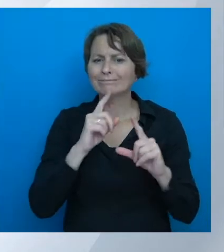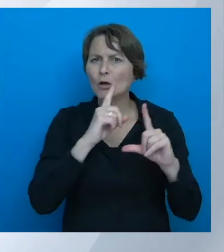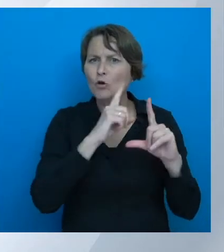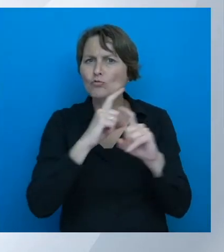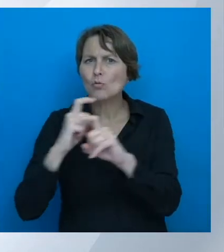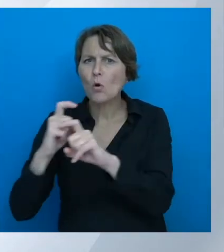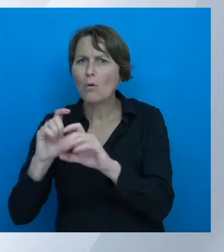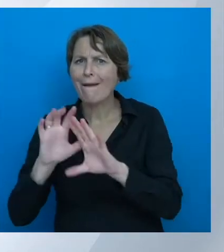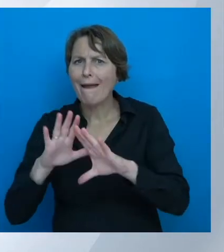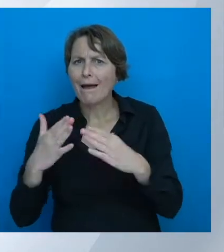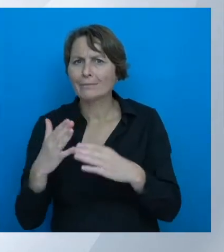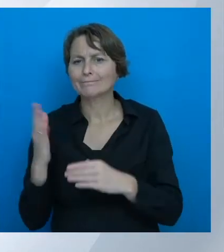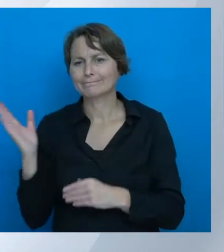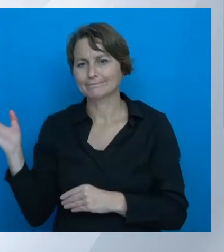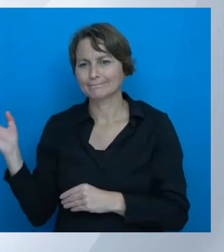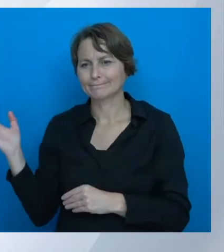have,